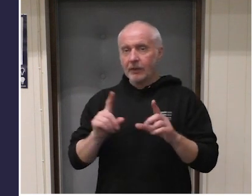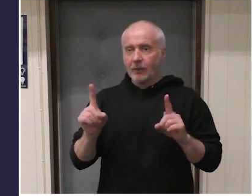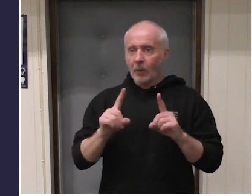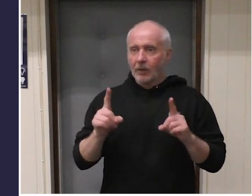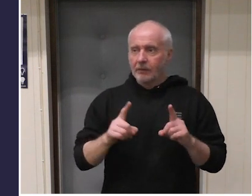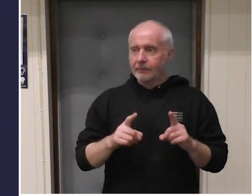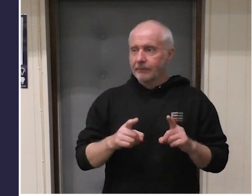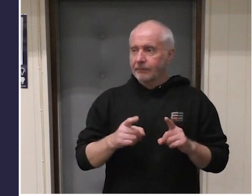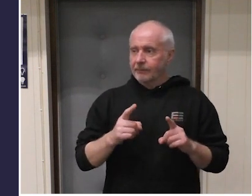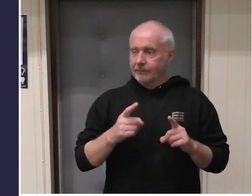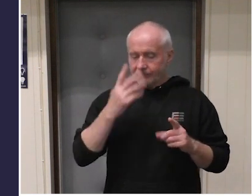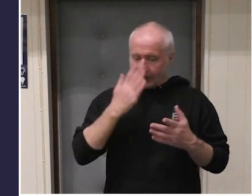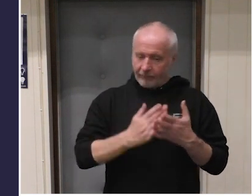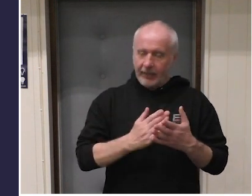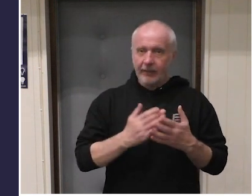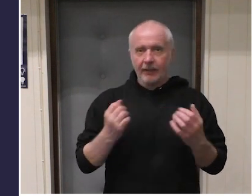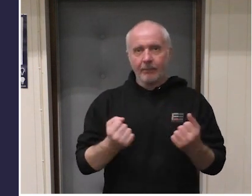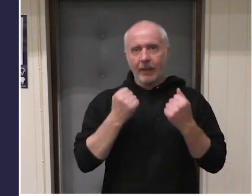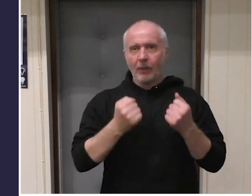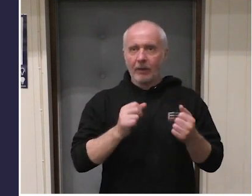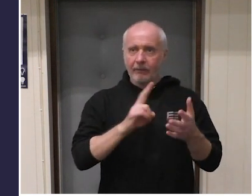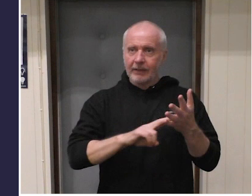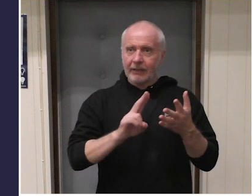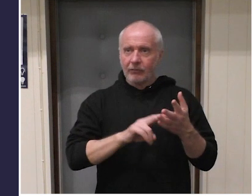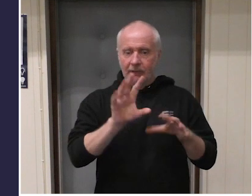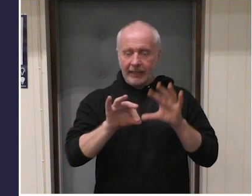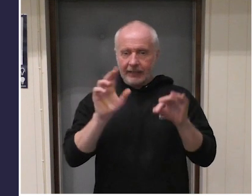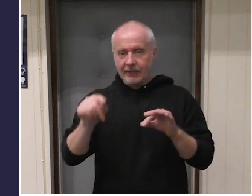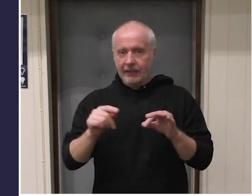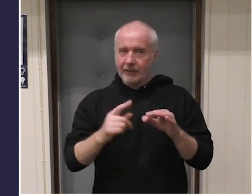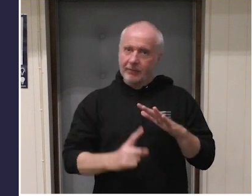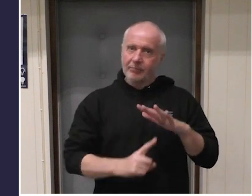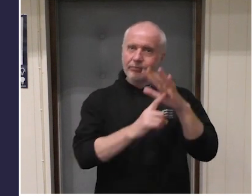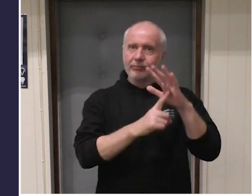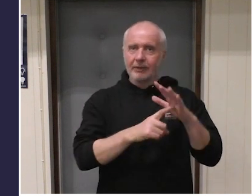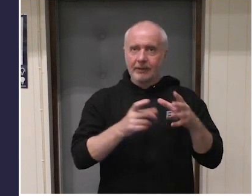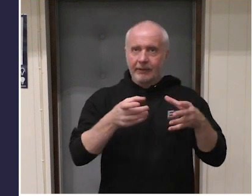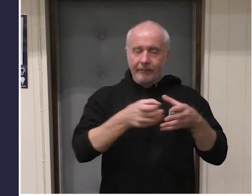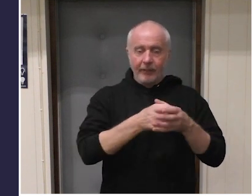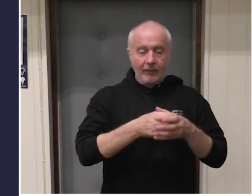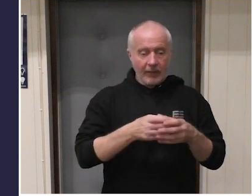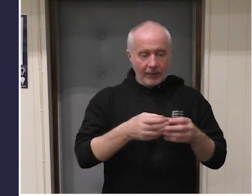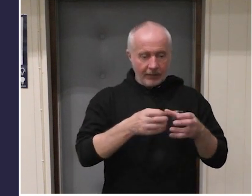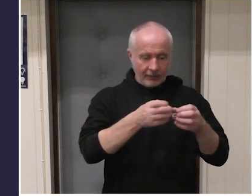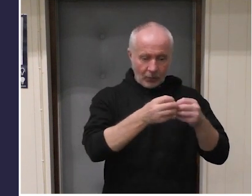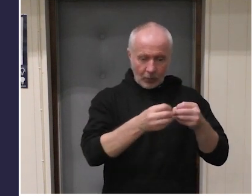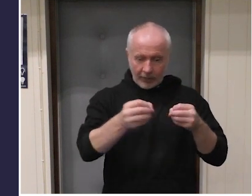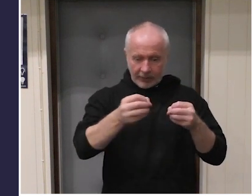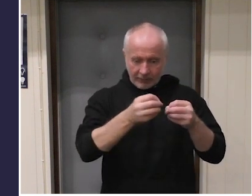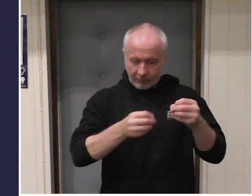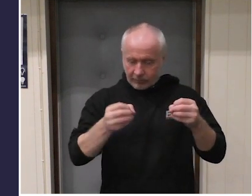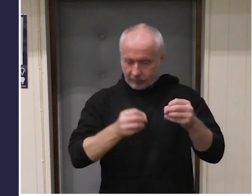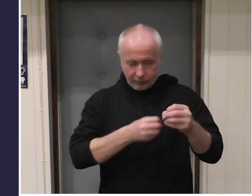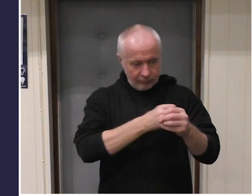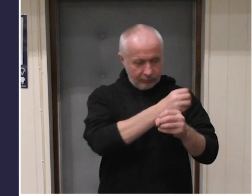faith in the power of natural selection as an optimizing agent. It proceeds by breaking an organism into unitary traits and